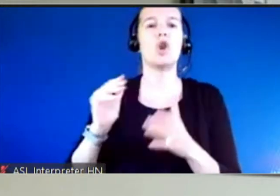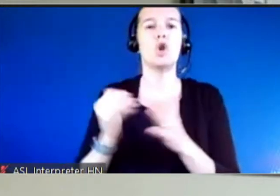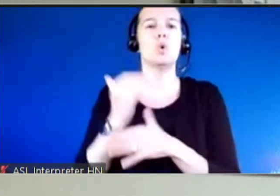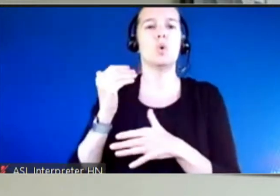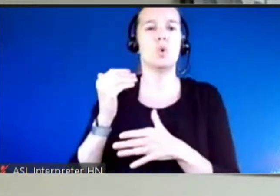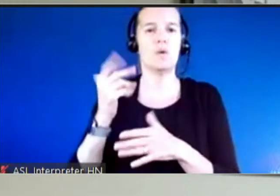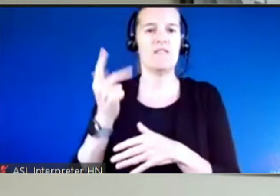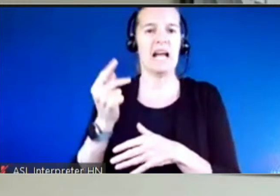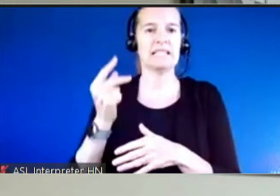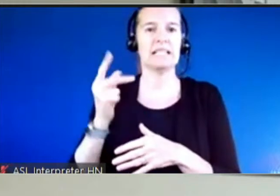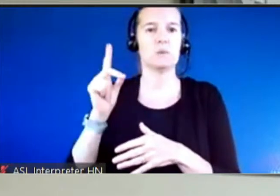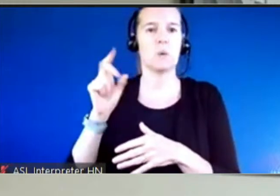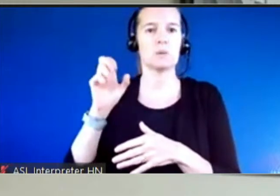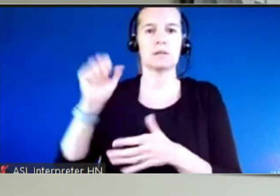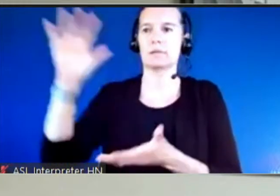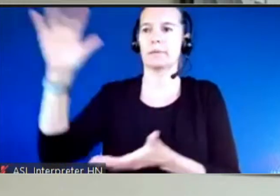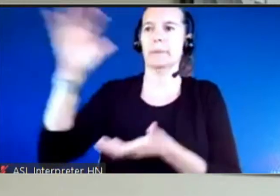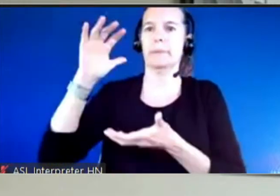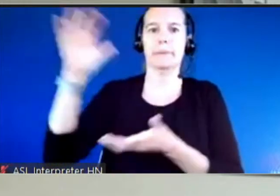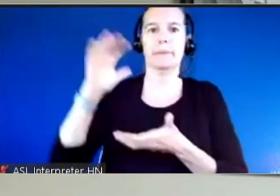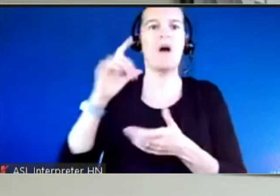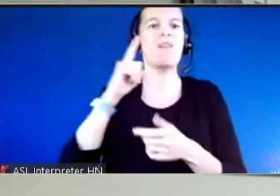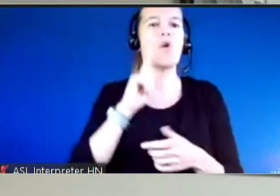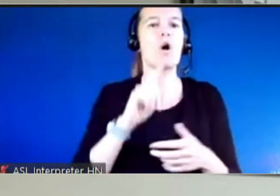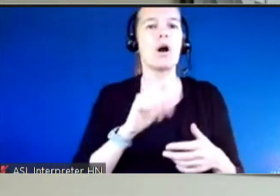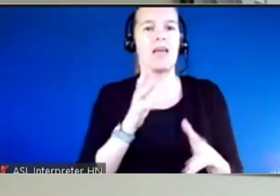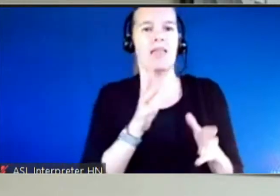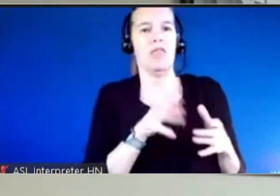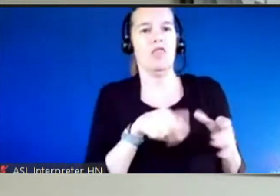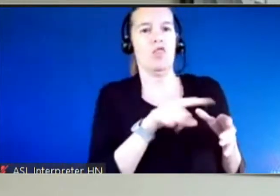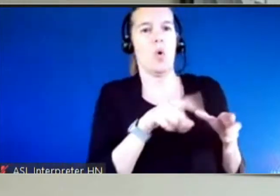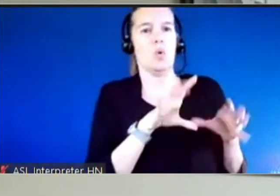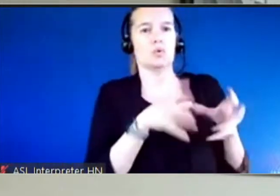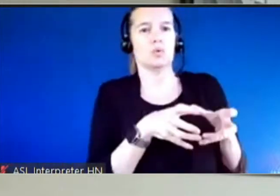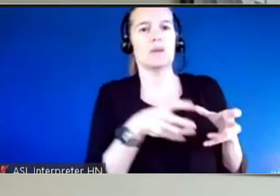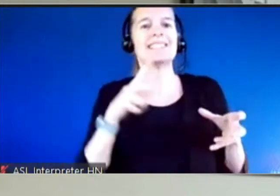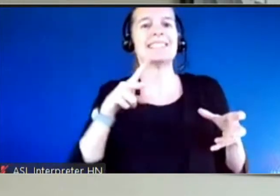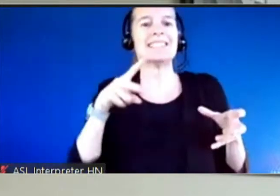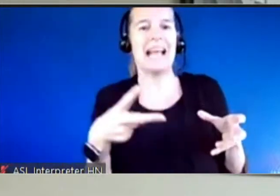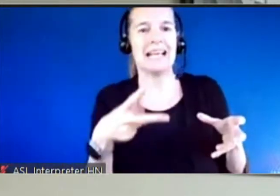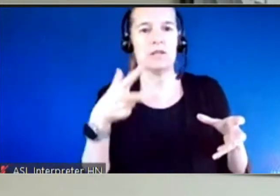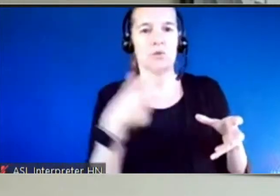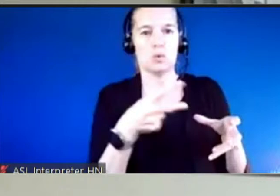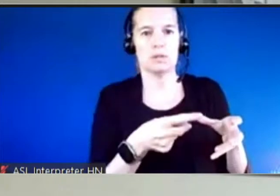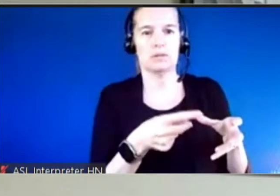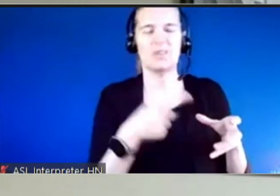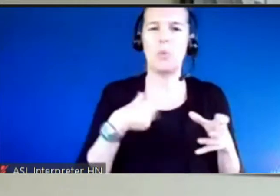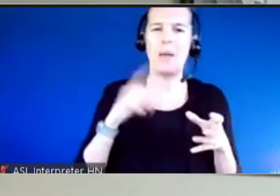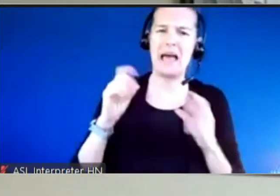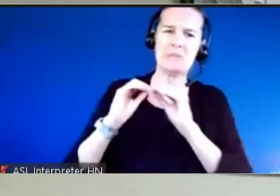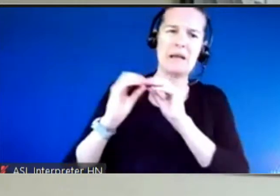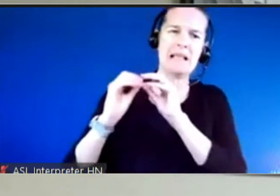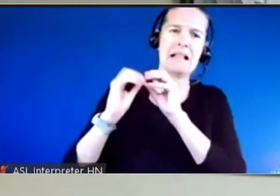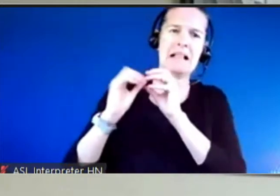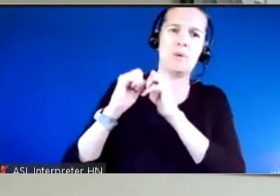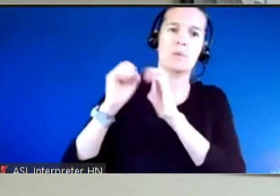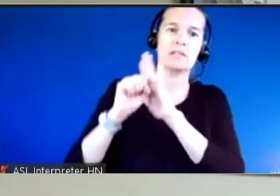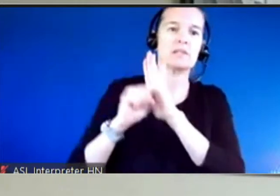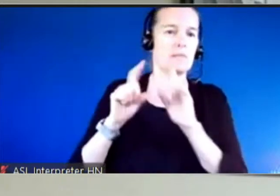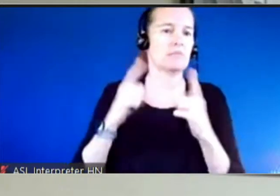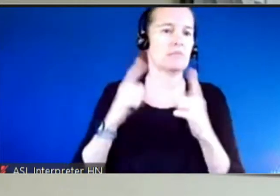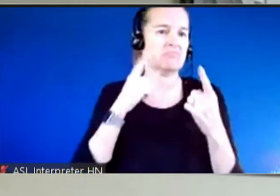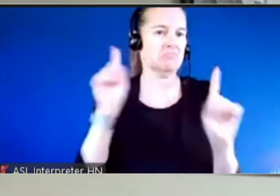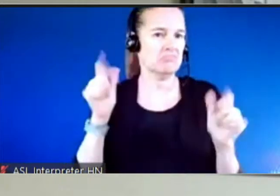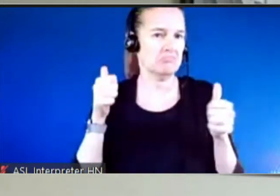who were vaccinated that week. That took a little bit of struggle with the state, but we made it. We have partnered with 3